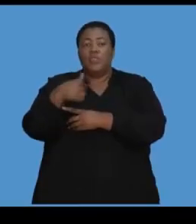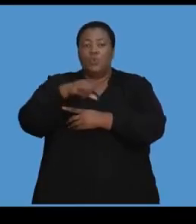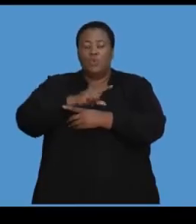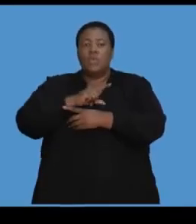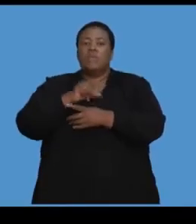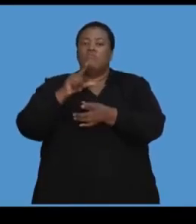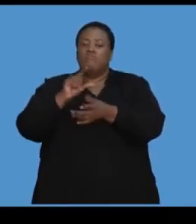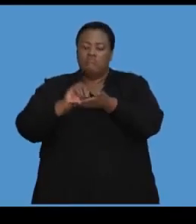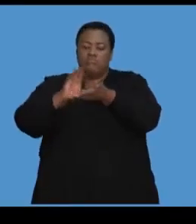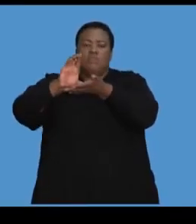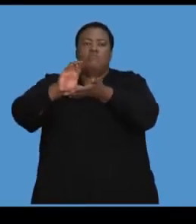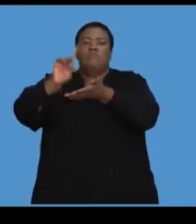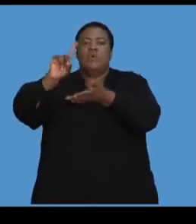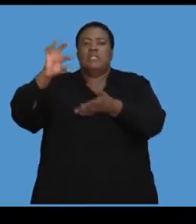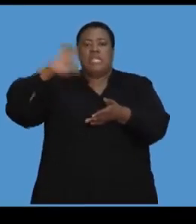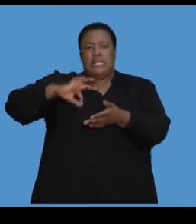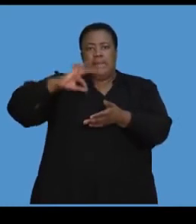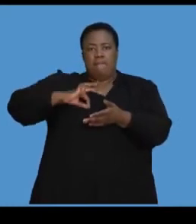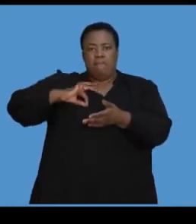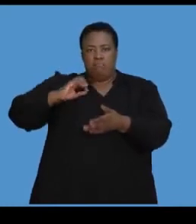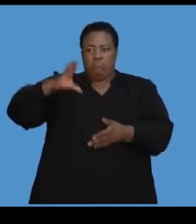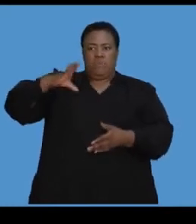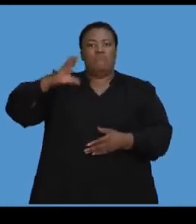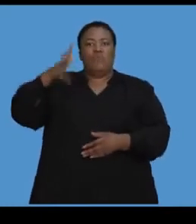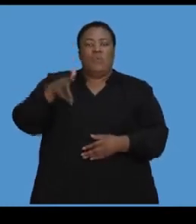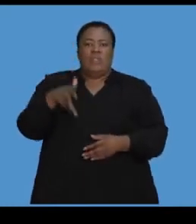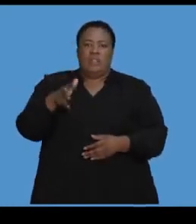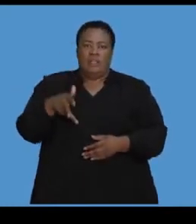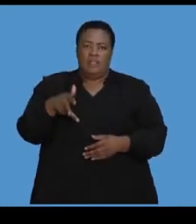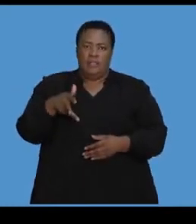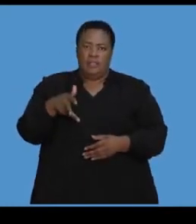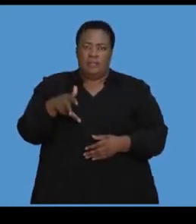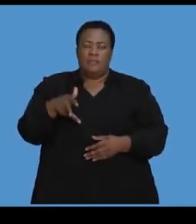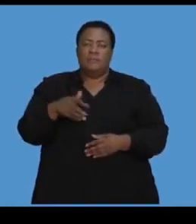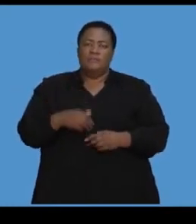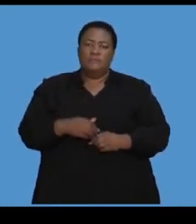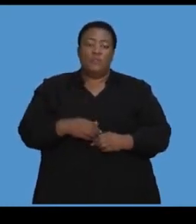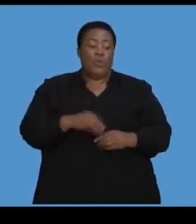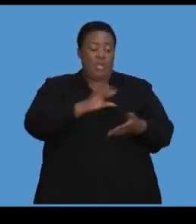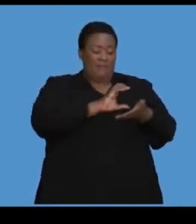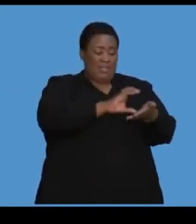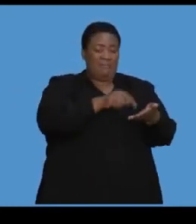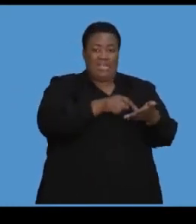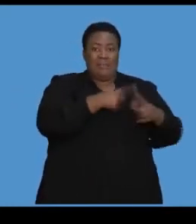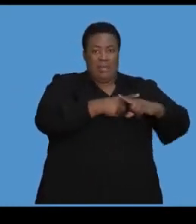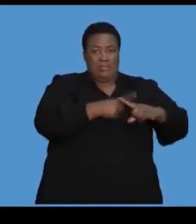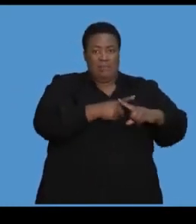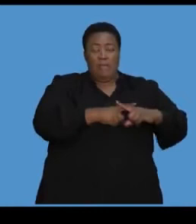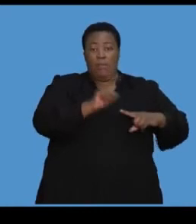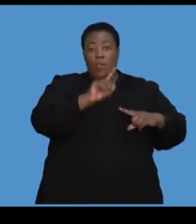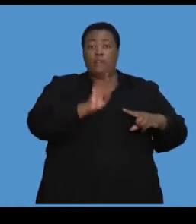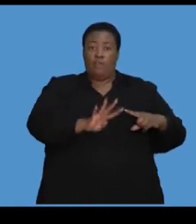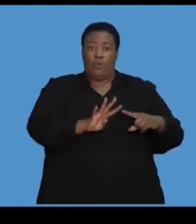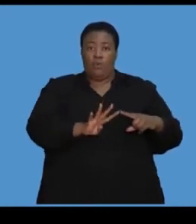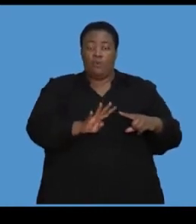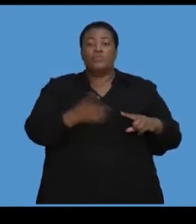bigger income. So it multiplies whatever investment we increased by 4 there. So our answer is